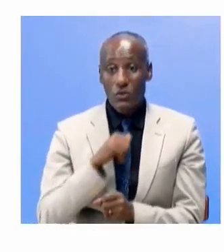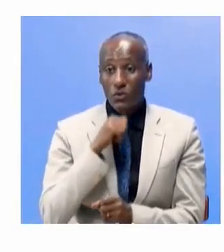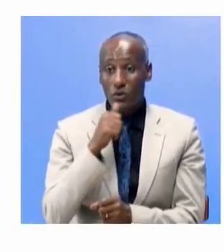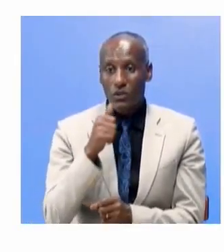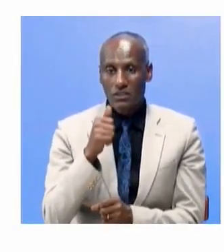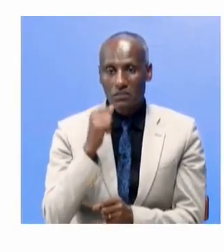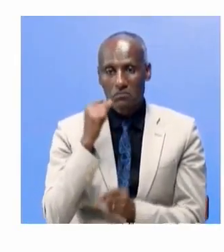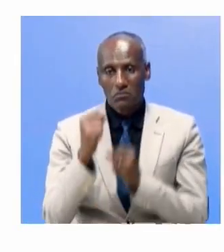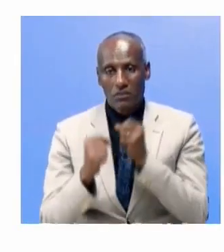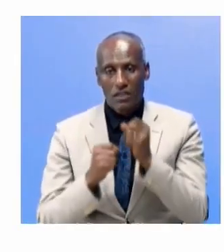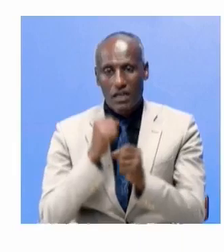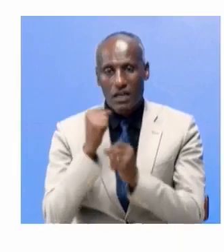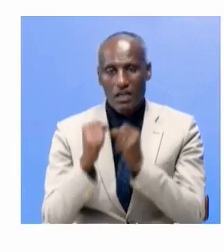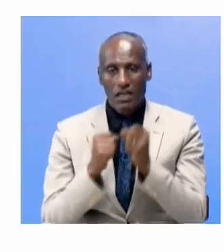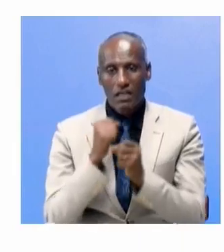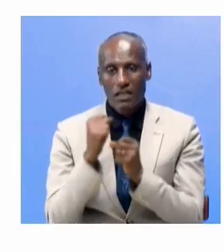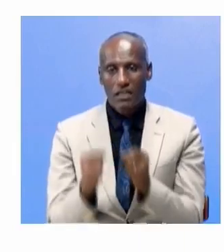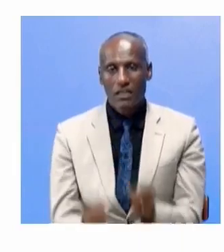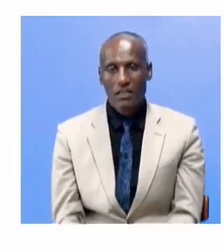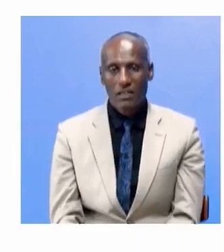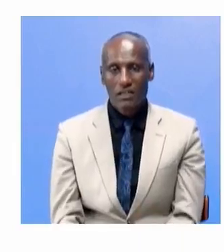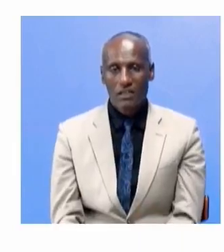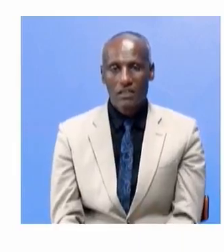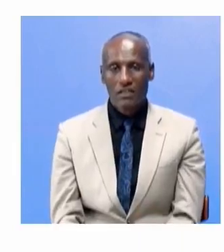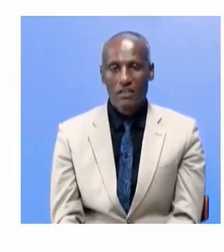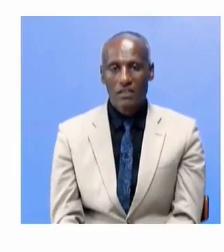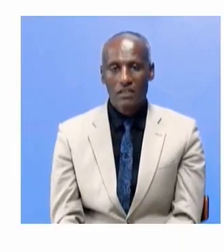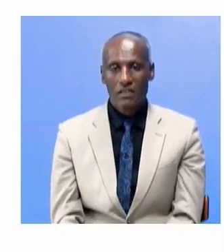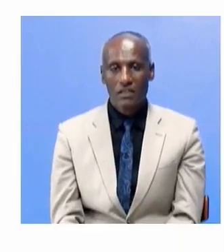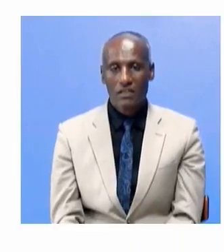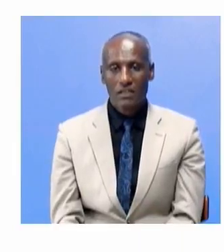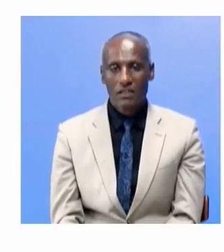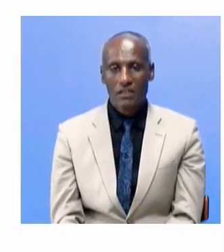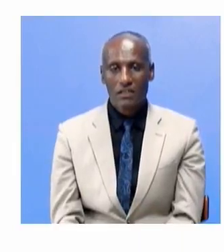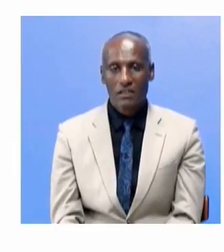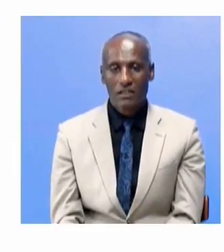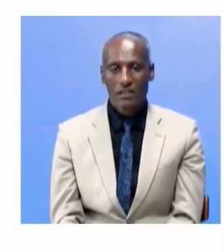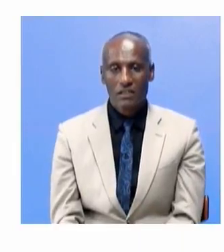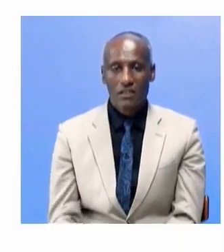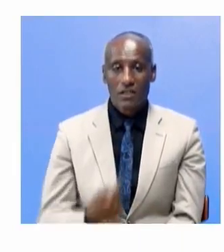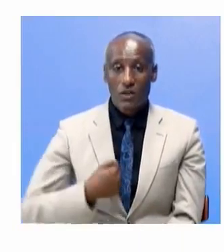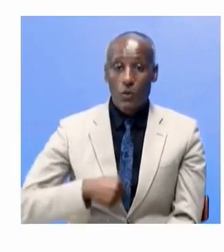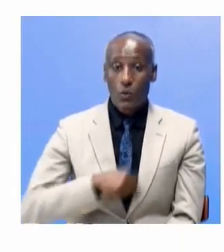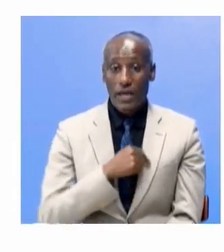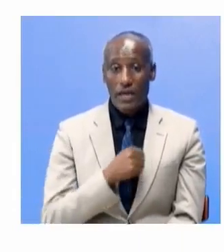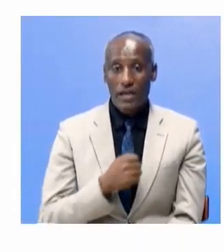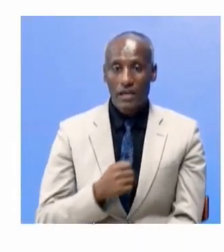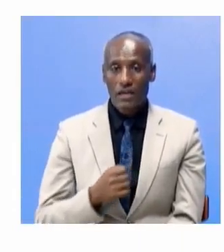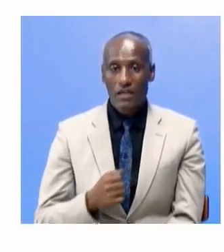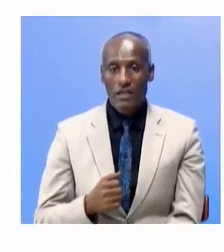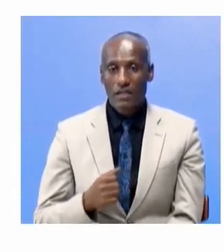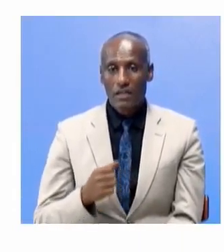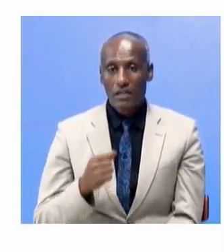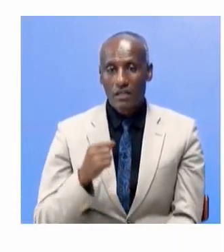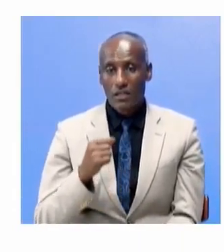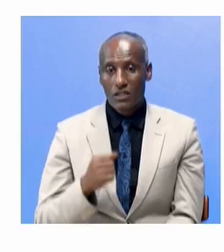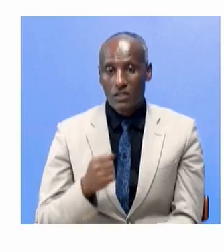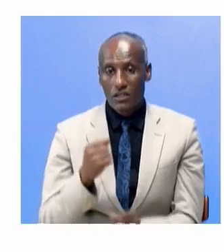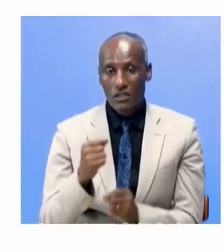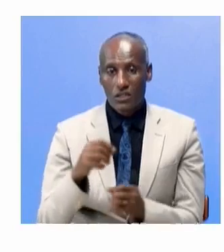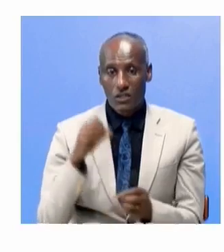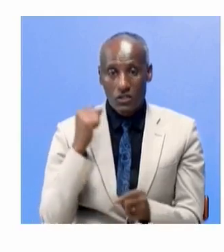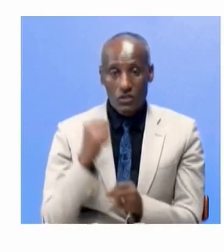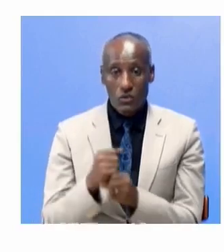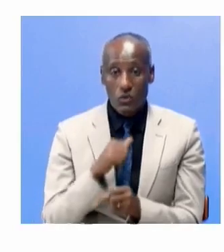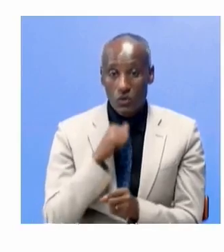run. Or, okay, the subject is we here. We don't run